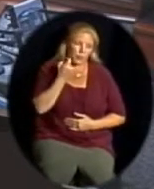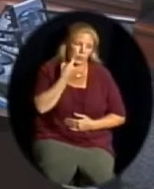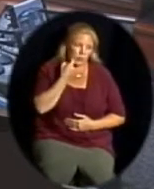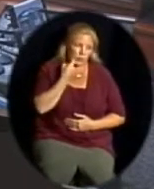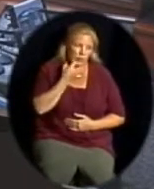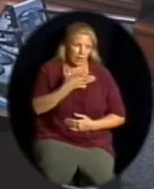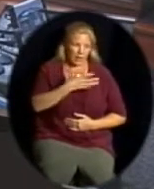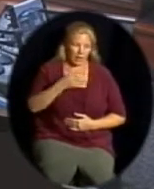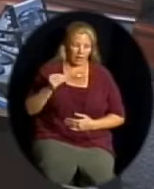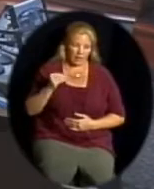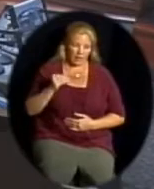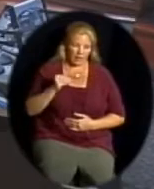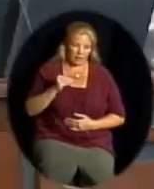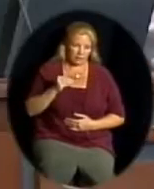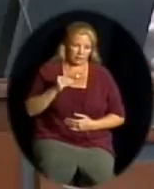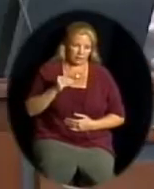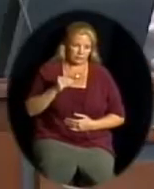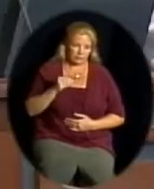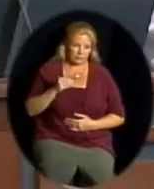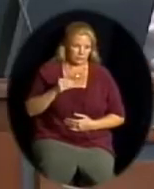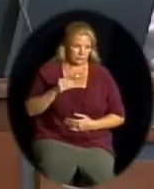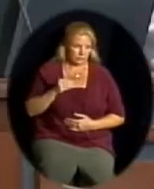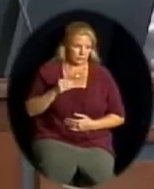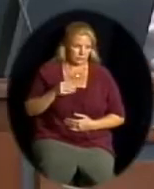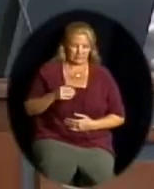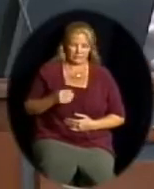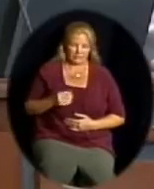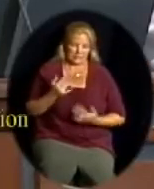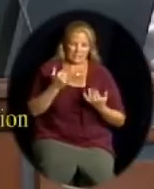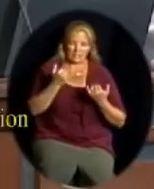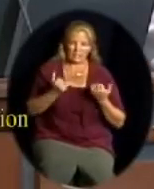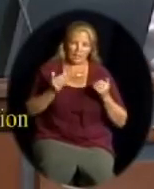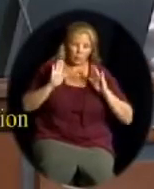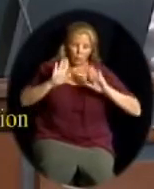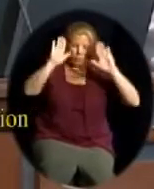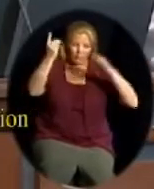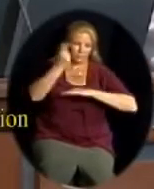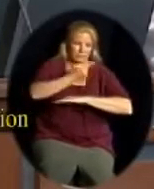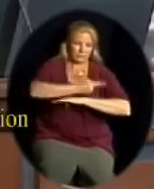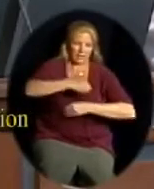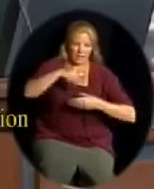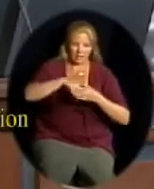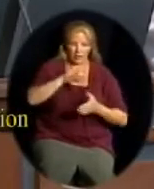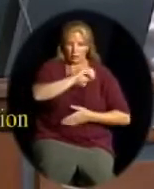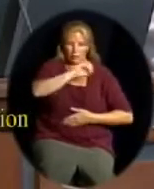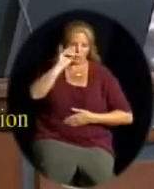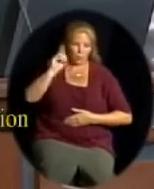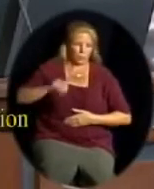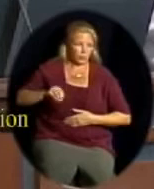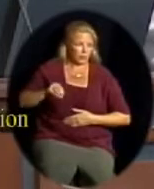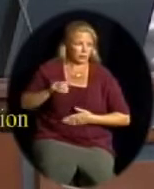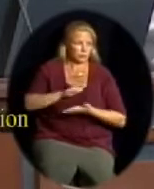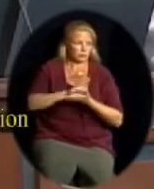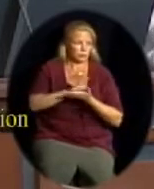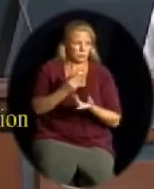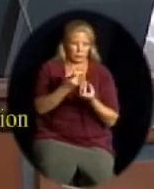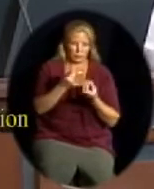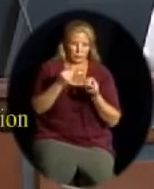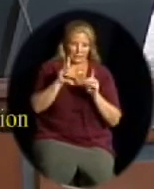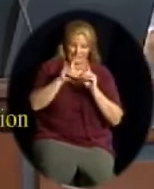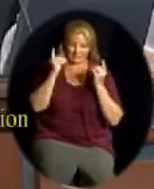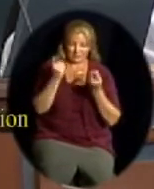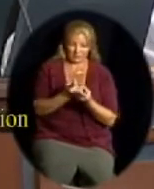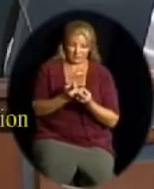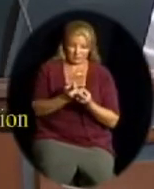of the Johnson County Commission, it's a great day in the Olathe School District. And if you have not already heard, there was quite an announcement today between